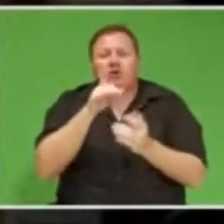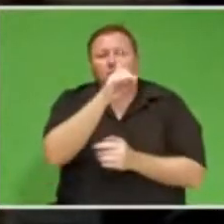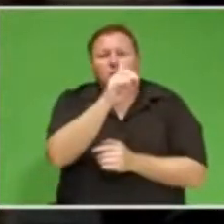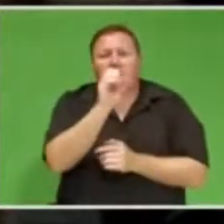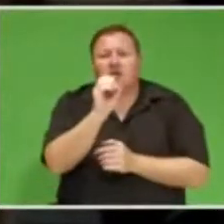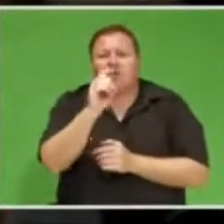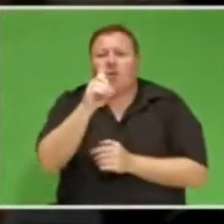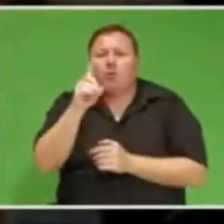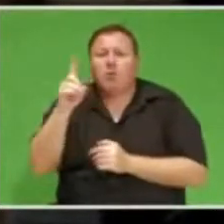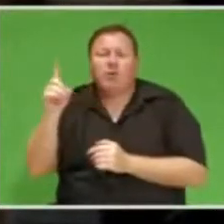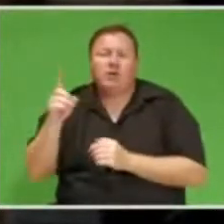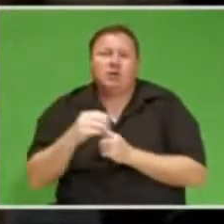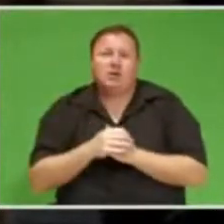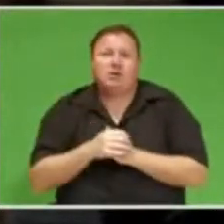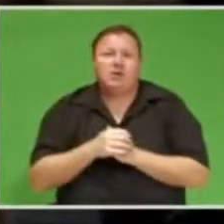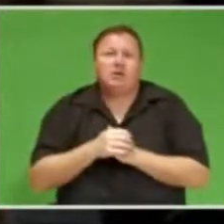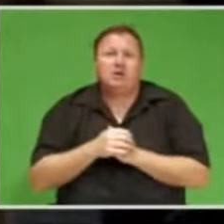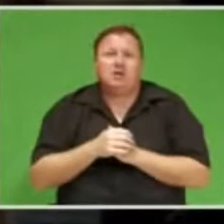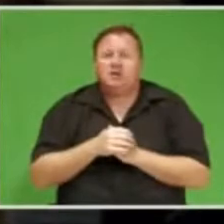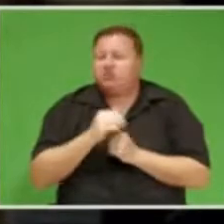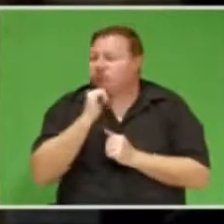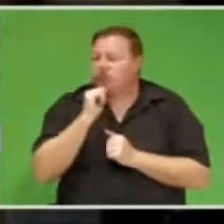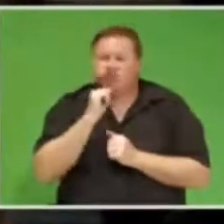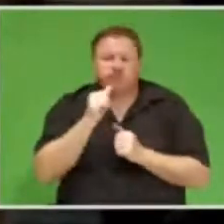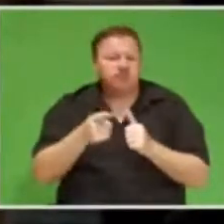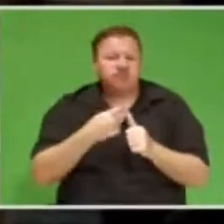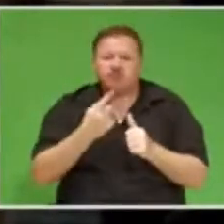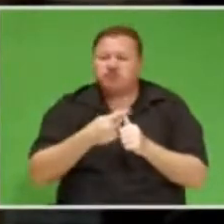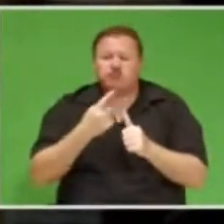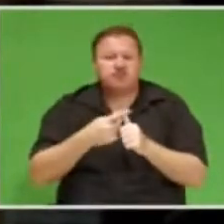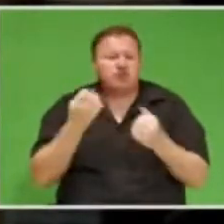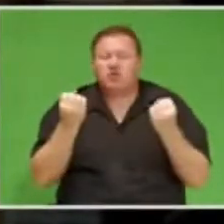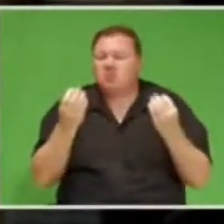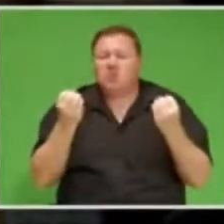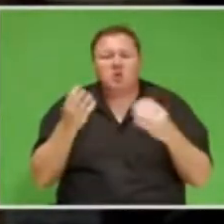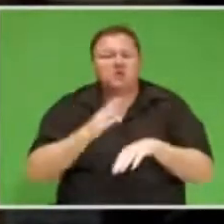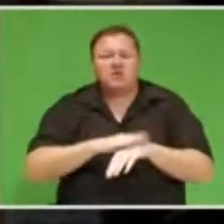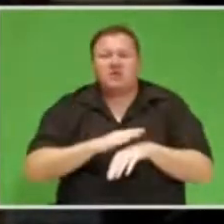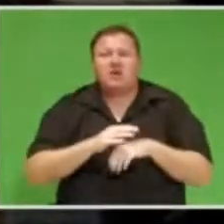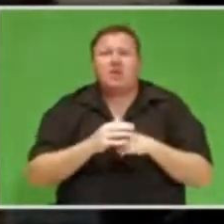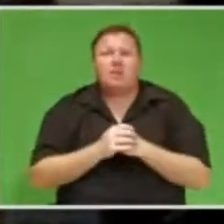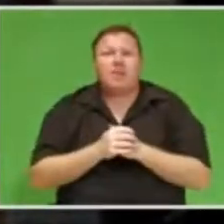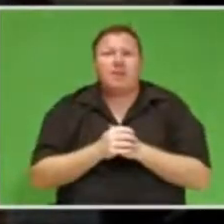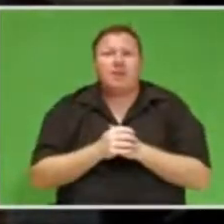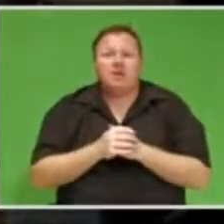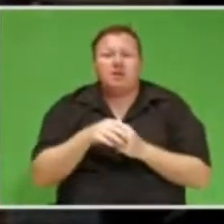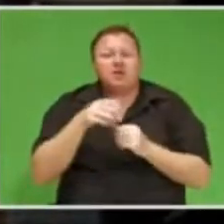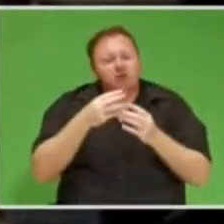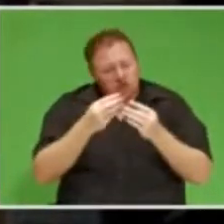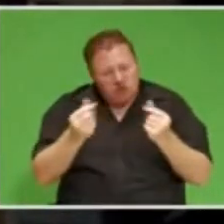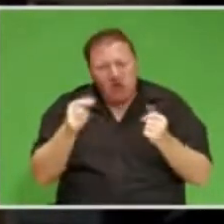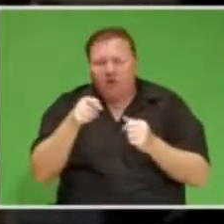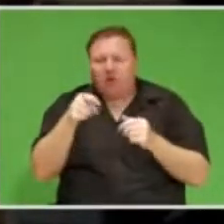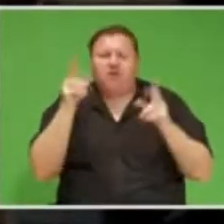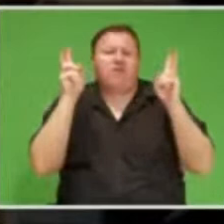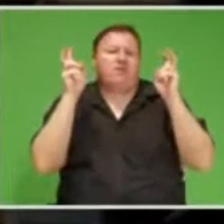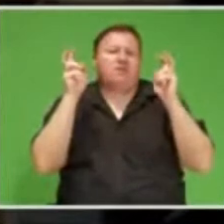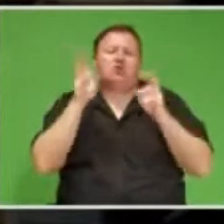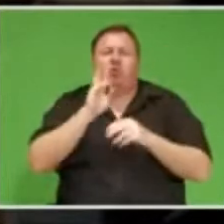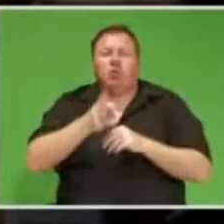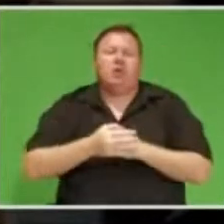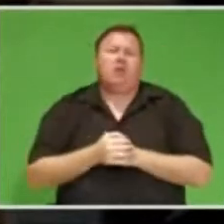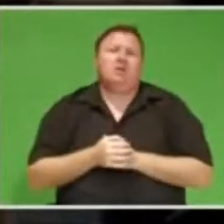line, it goes unanswered most of the time. Now, we are going to resolve this and address this